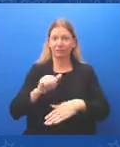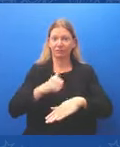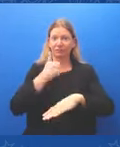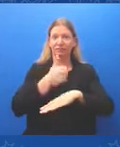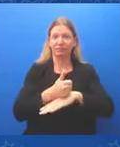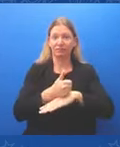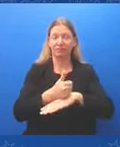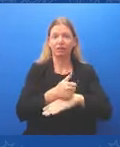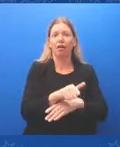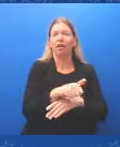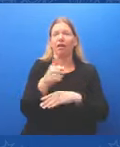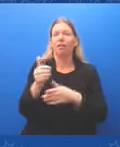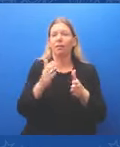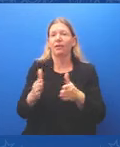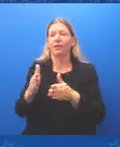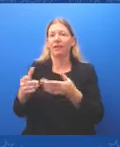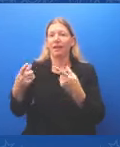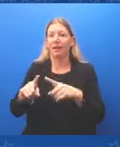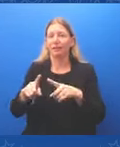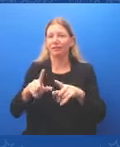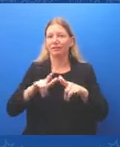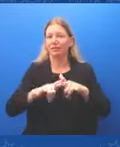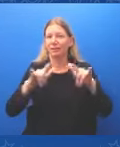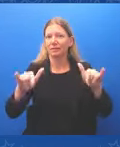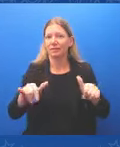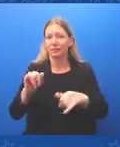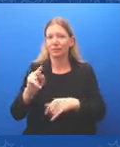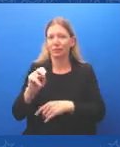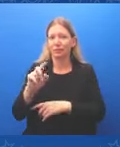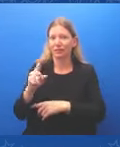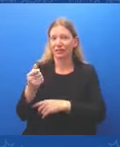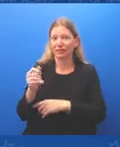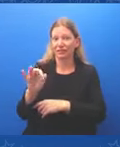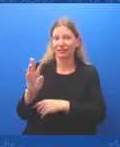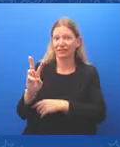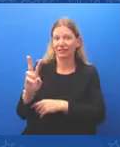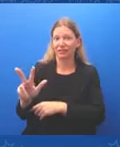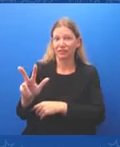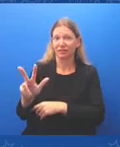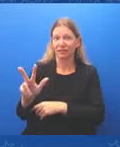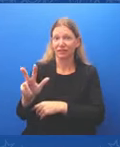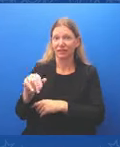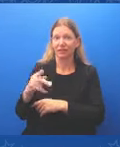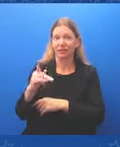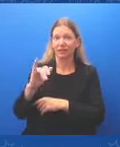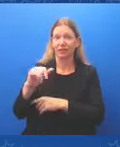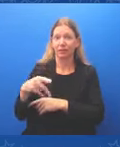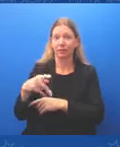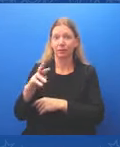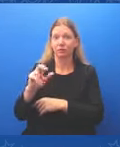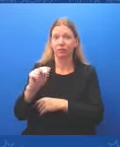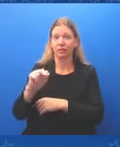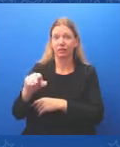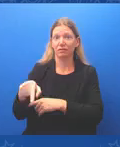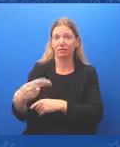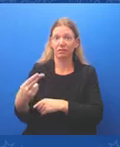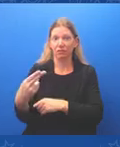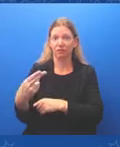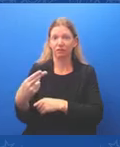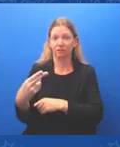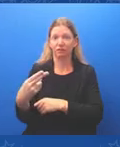of 1963. The Philip Randolph, Bayard Rustin, Dorothy Heights, and other leaders of the movement were planning